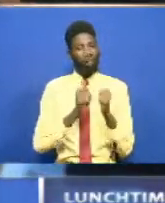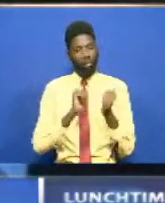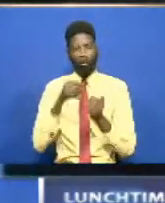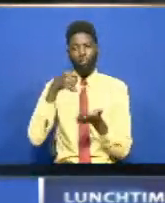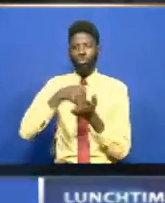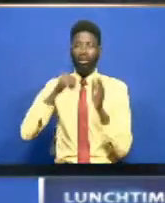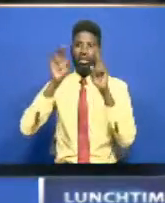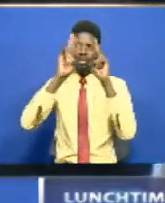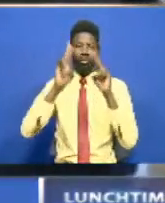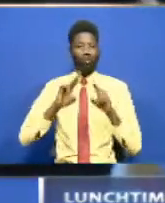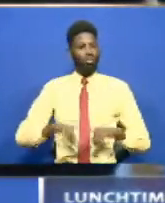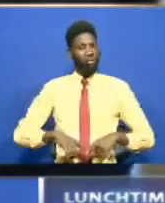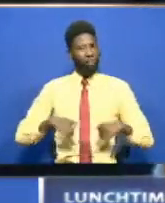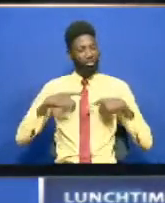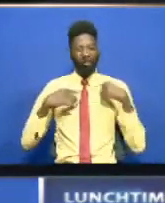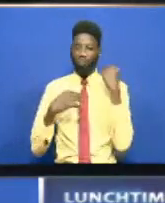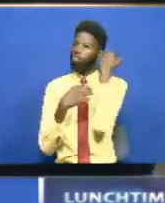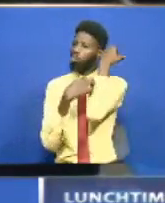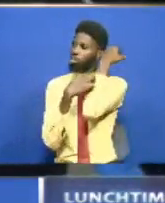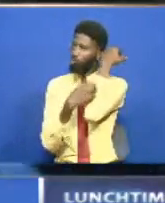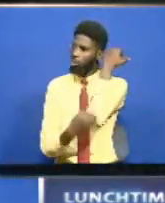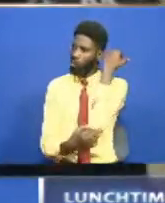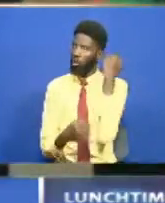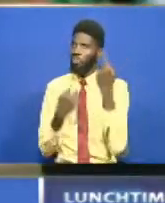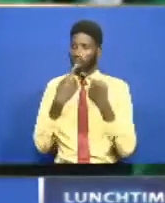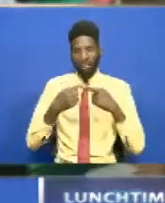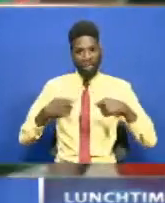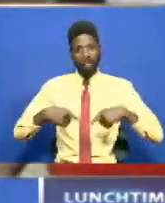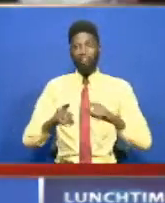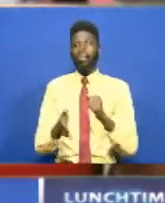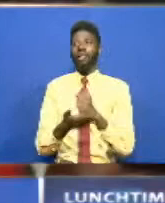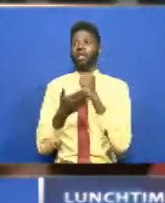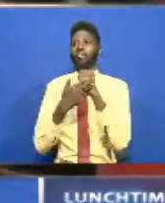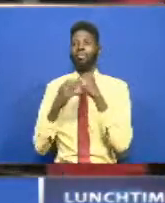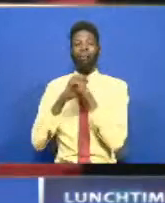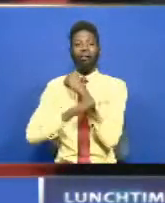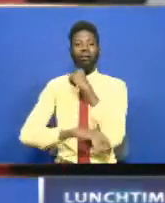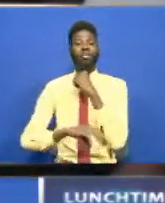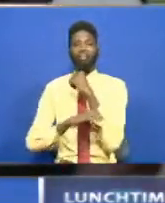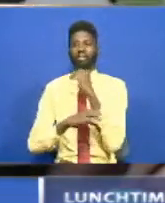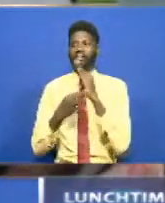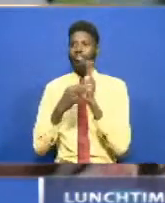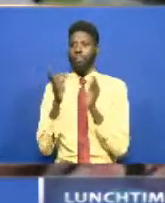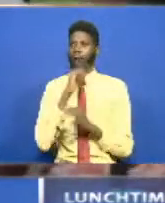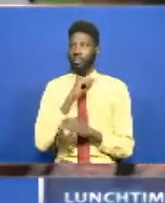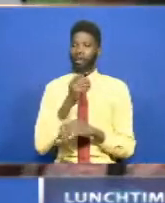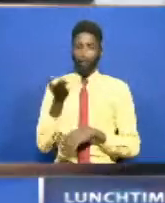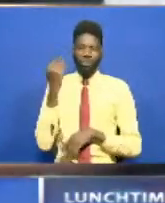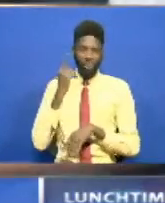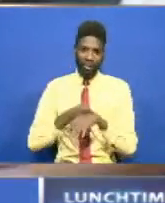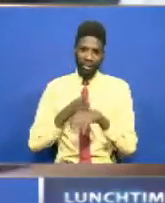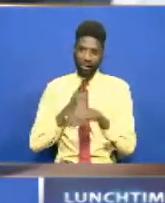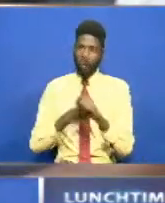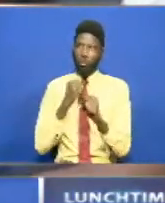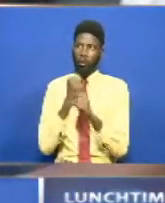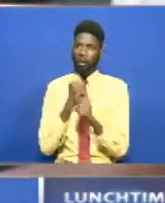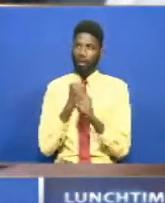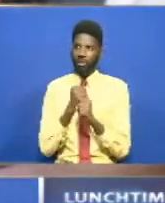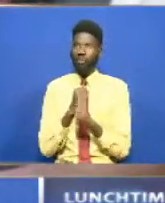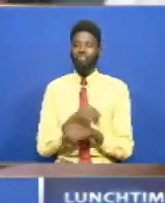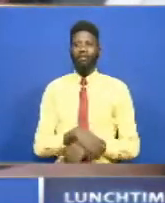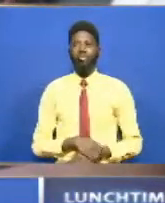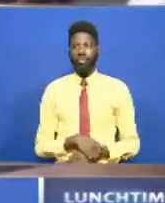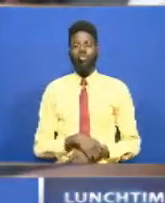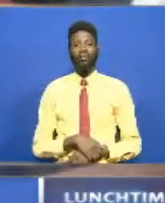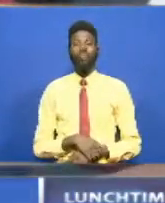are living in abject poverty despite bringing glory to this country due to their excellent performances. Sonko was speaking in